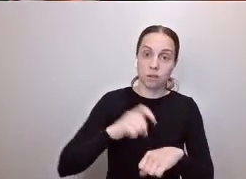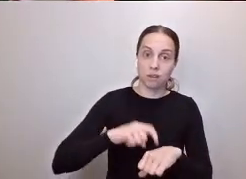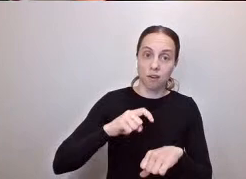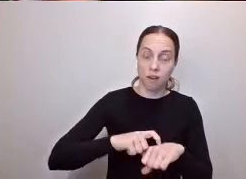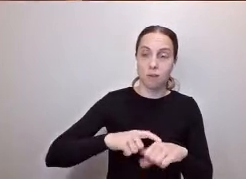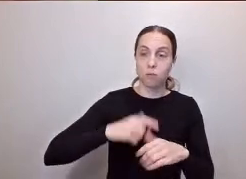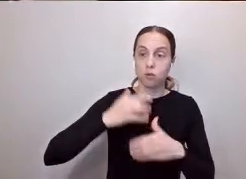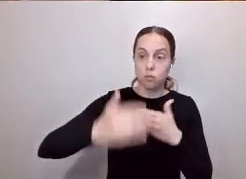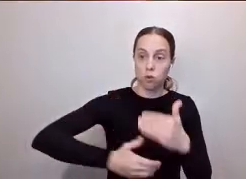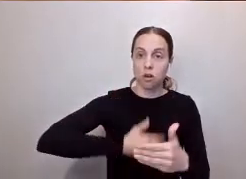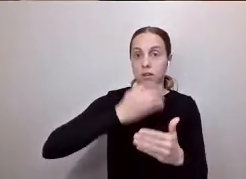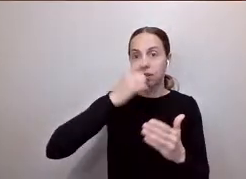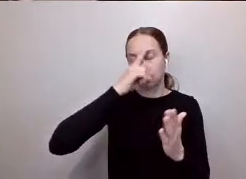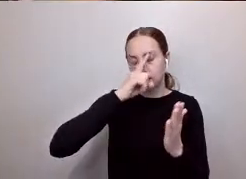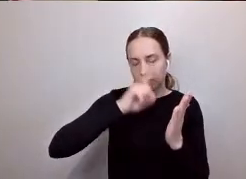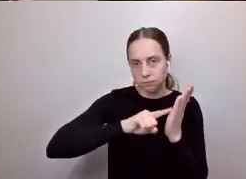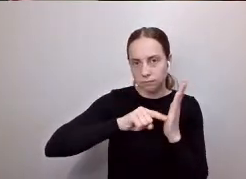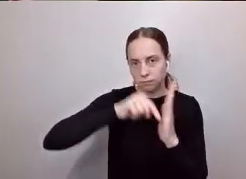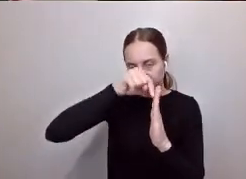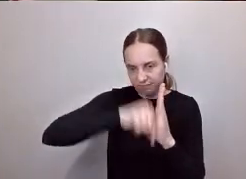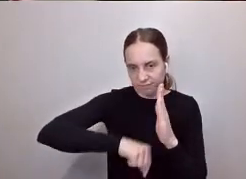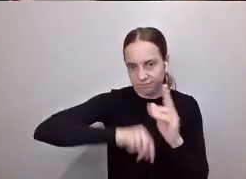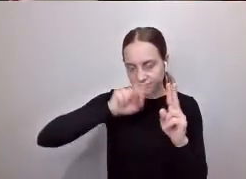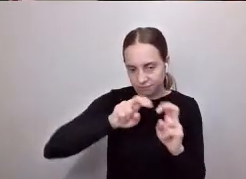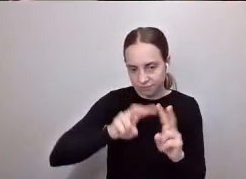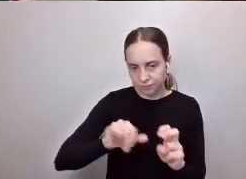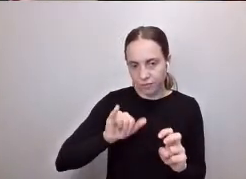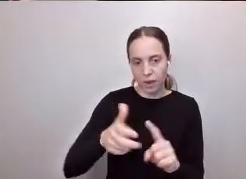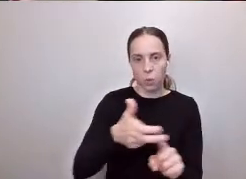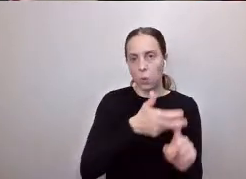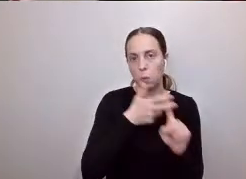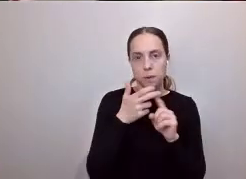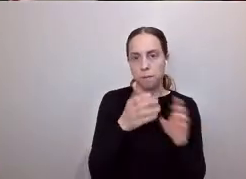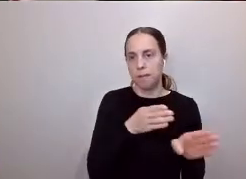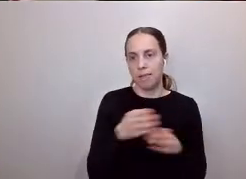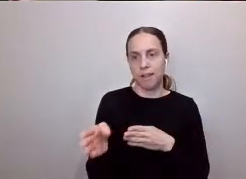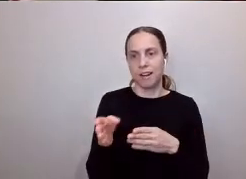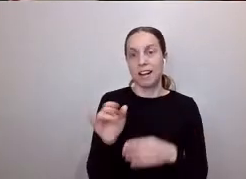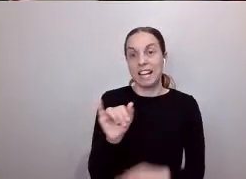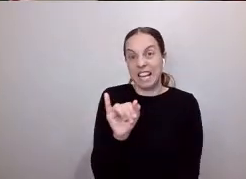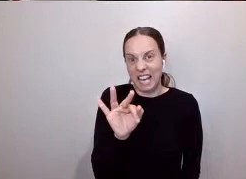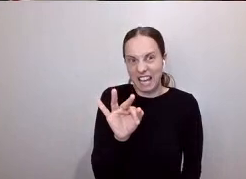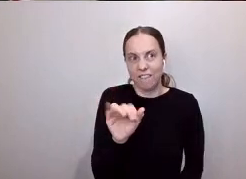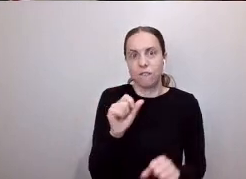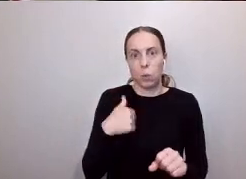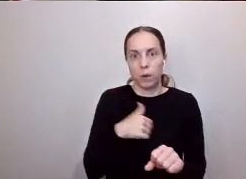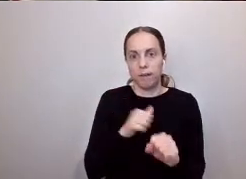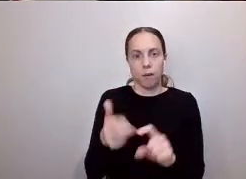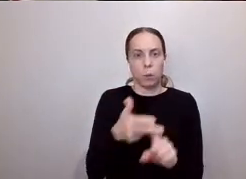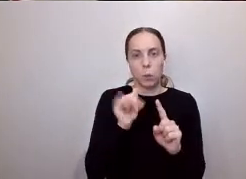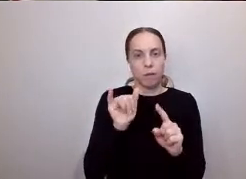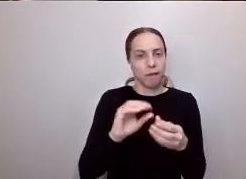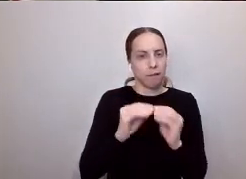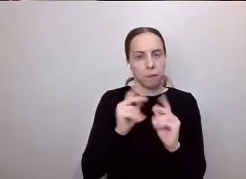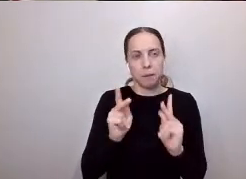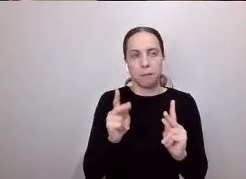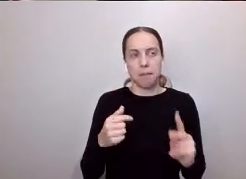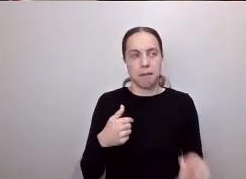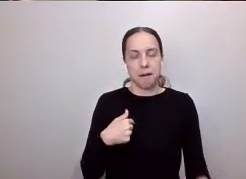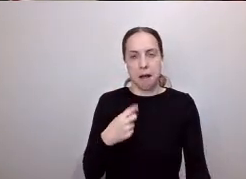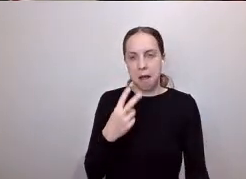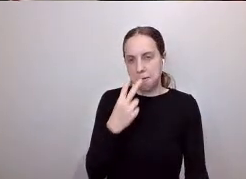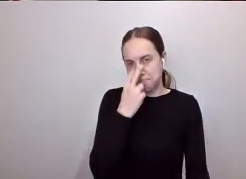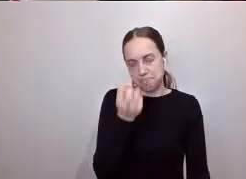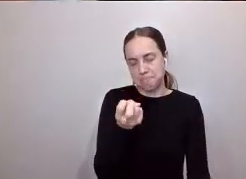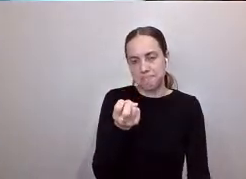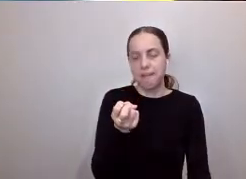is and whatnot, if we even were able to get this many people. I just don't think that that is healthy governance, and it is definitely not in the